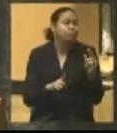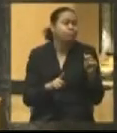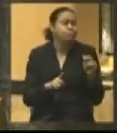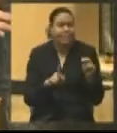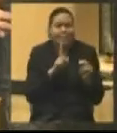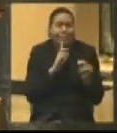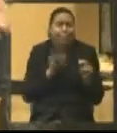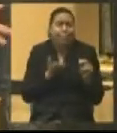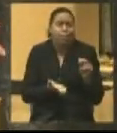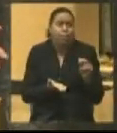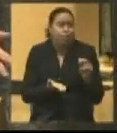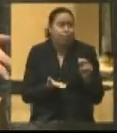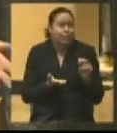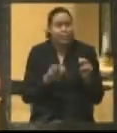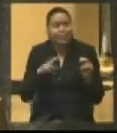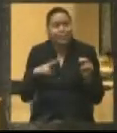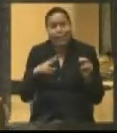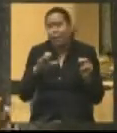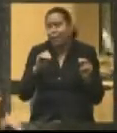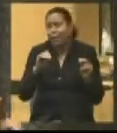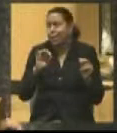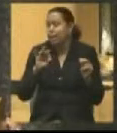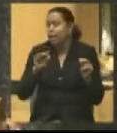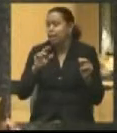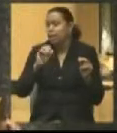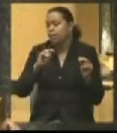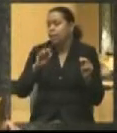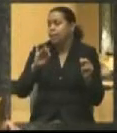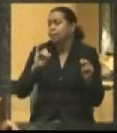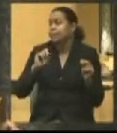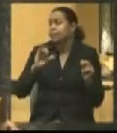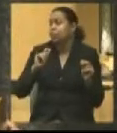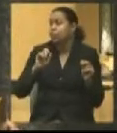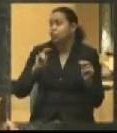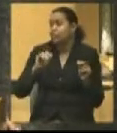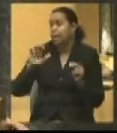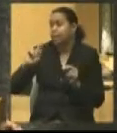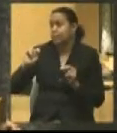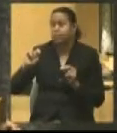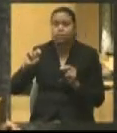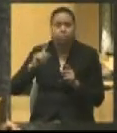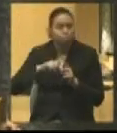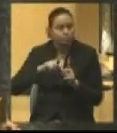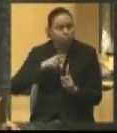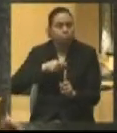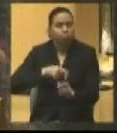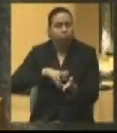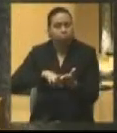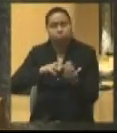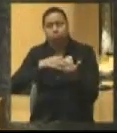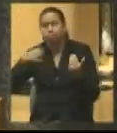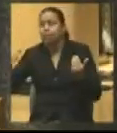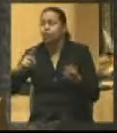of there in the Second Confiscation Act, but it really does transform the nature of the war from that moment on. And